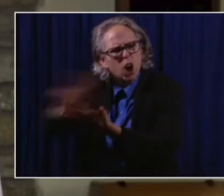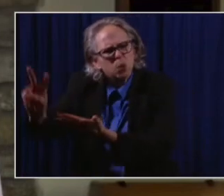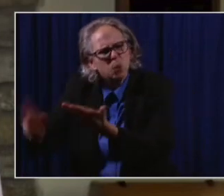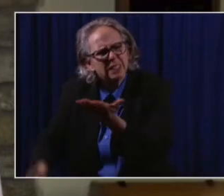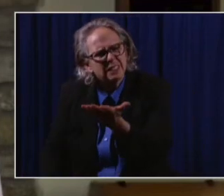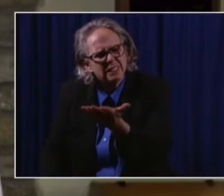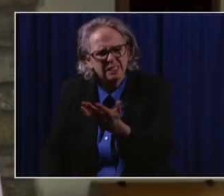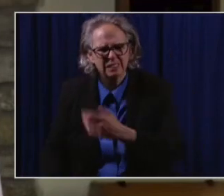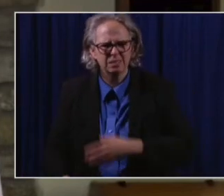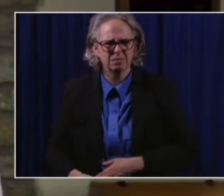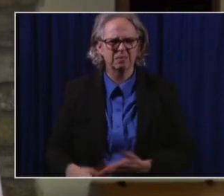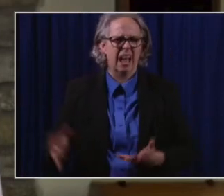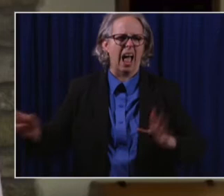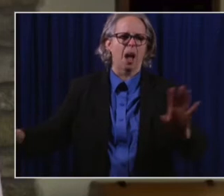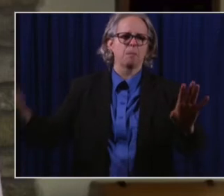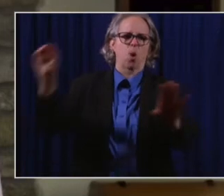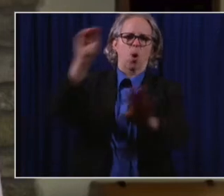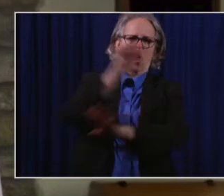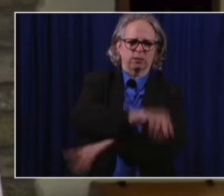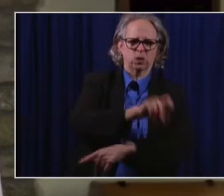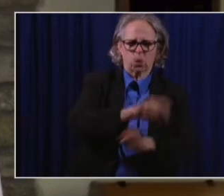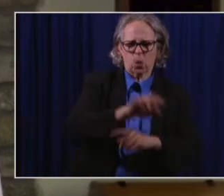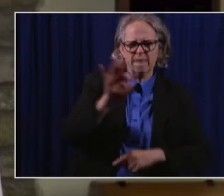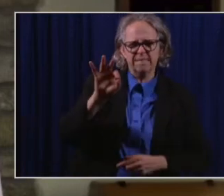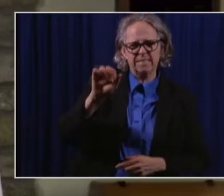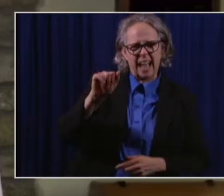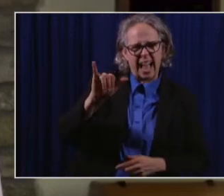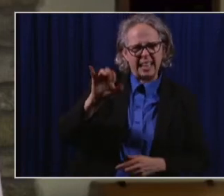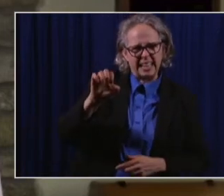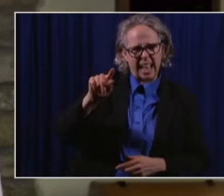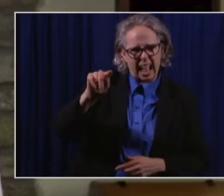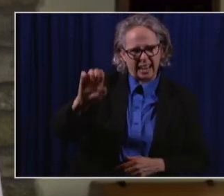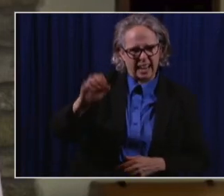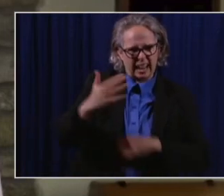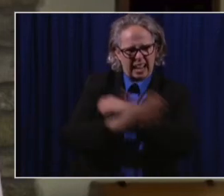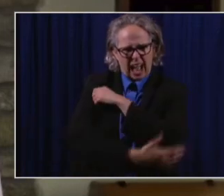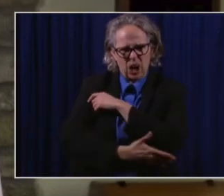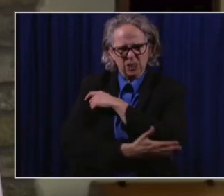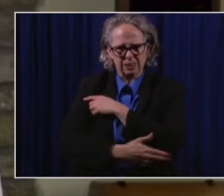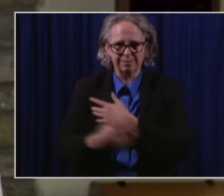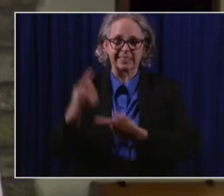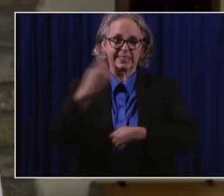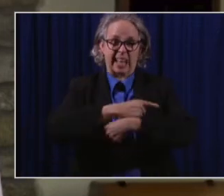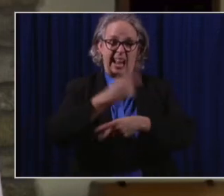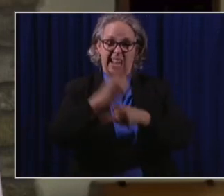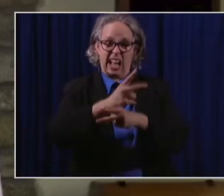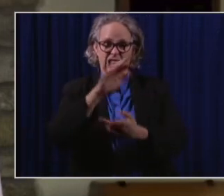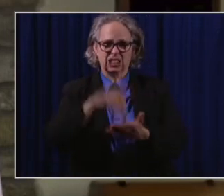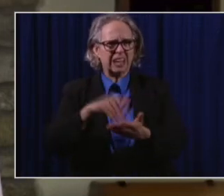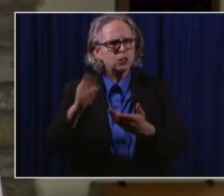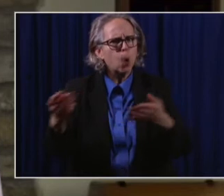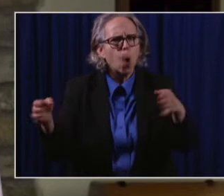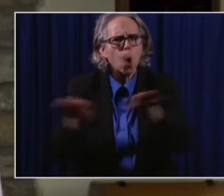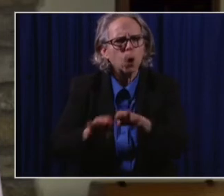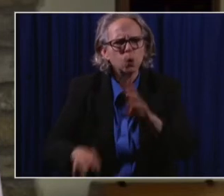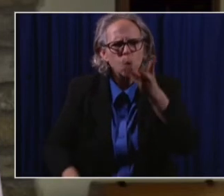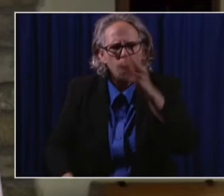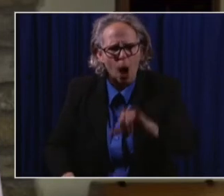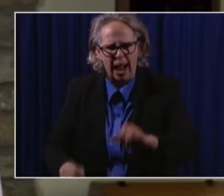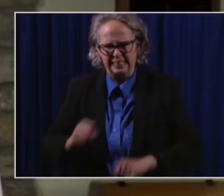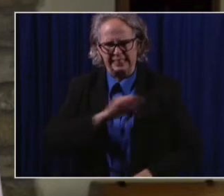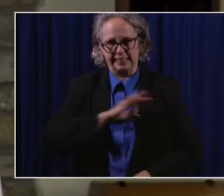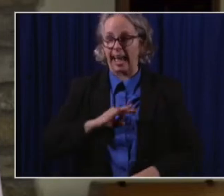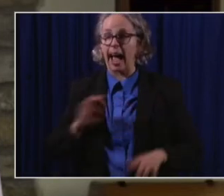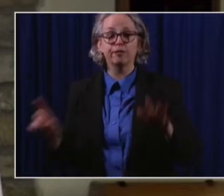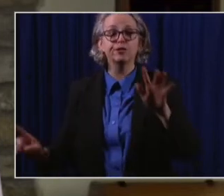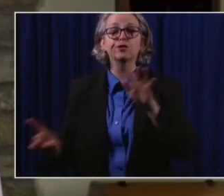after staff went to work sick. Our friends in Fayette County have had 2 members of their community die tragically